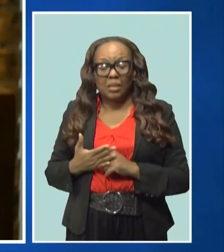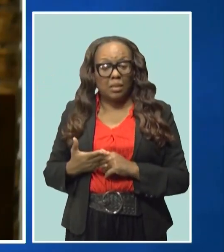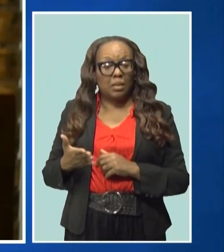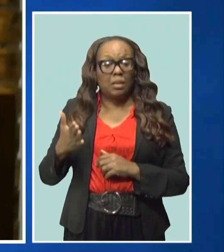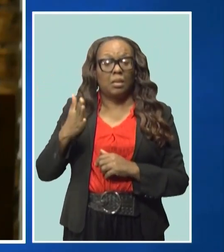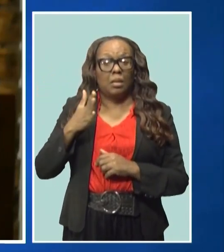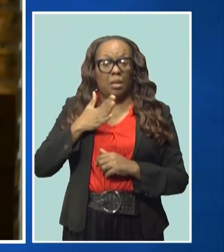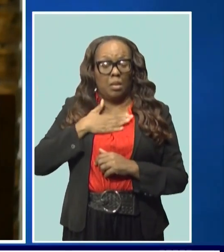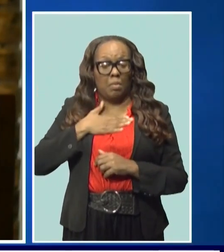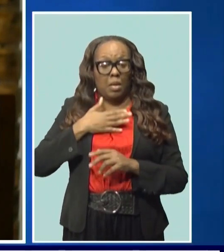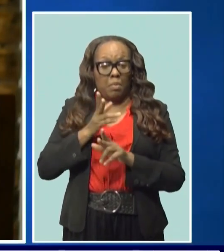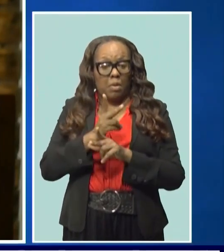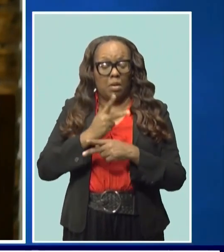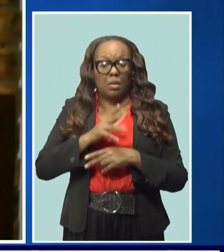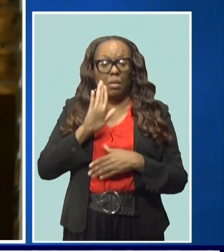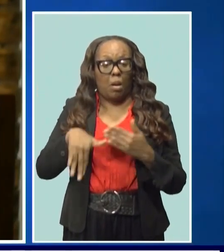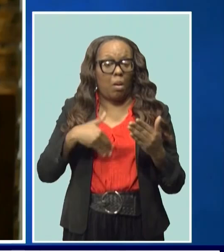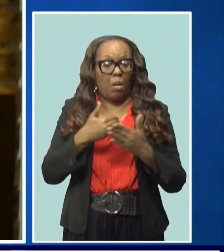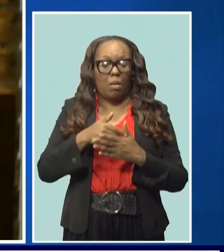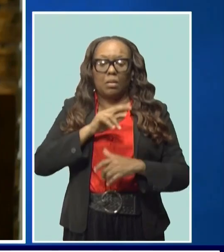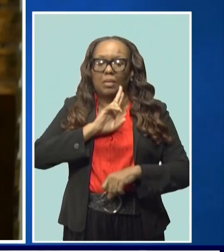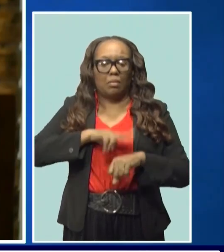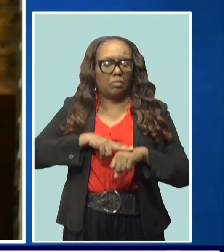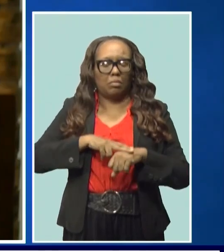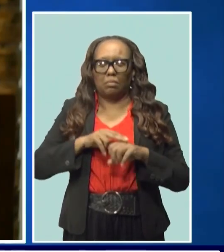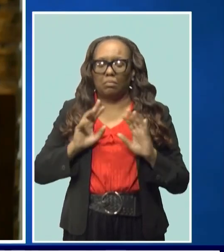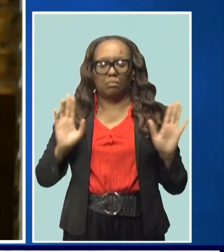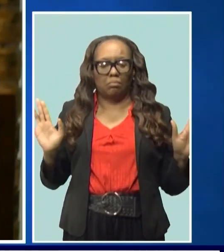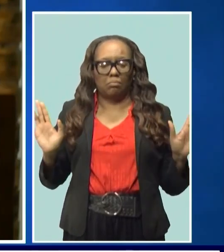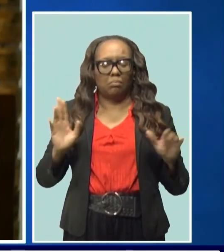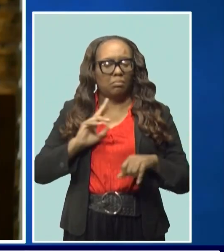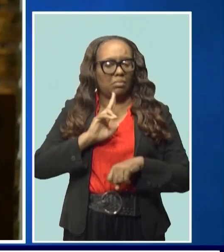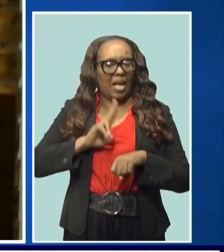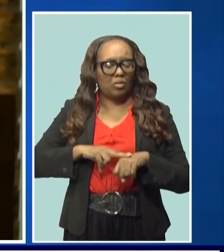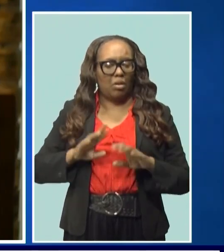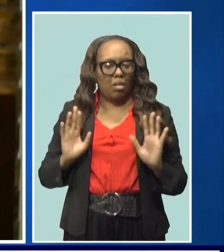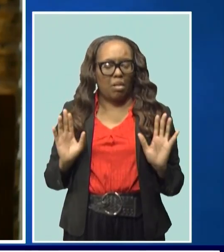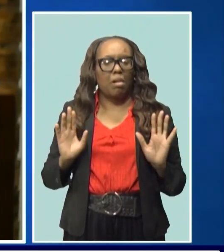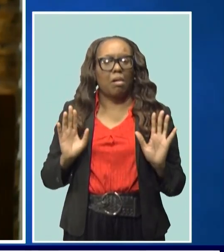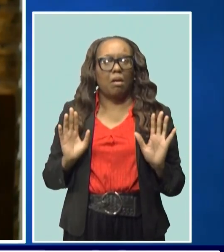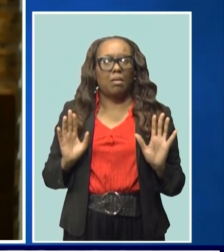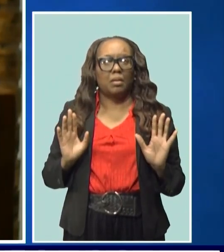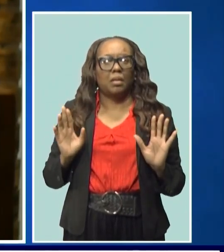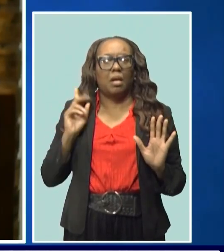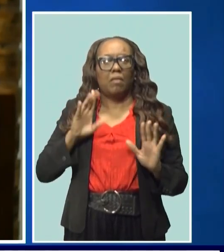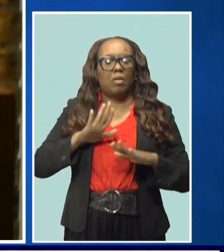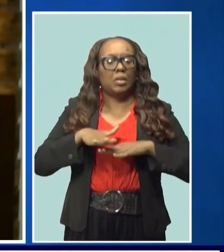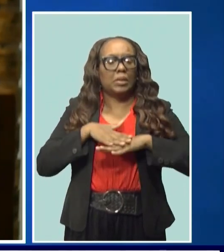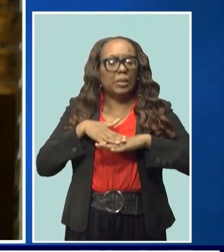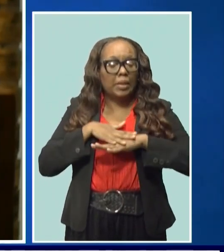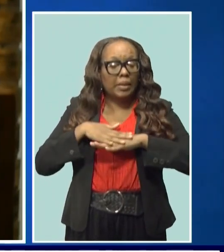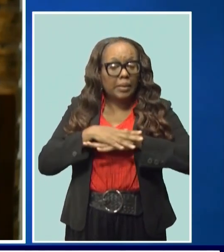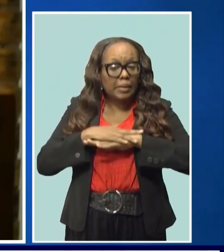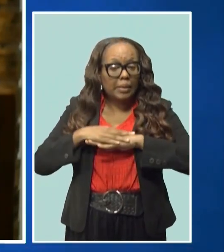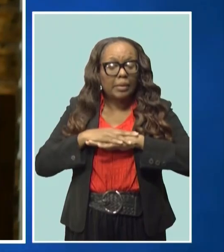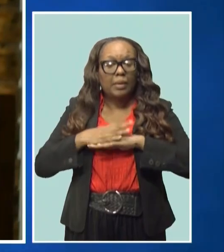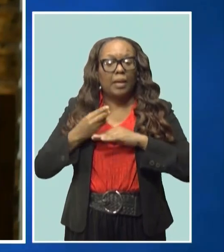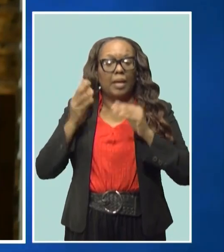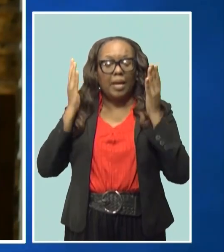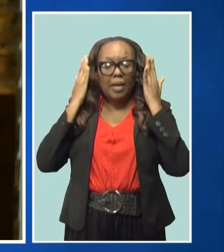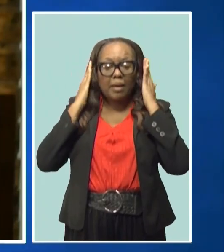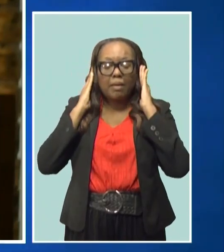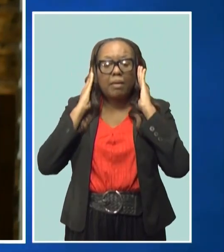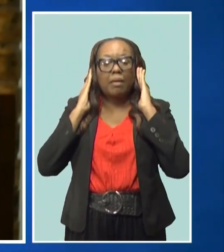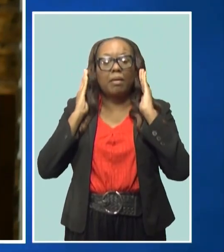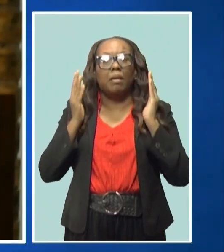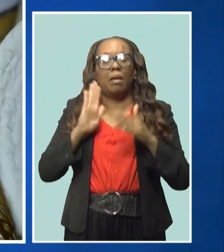line where the business cater to the skin as well as the hair. So every